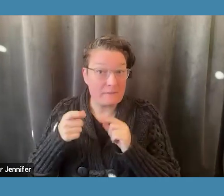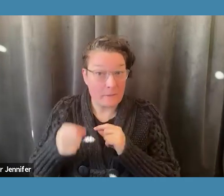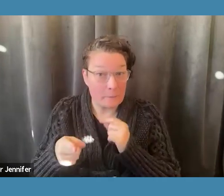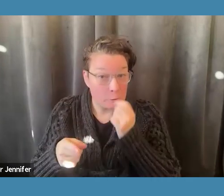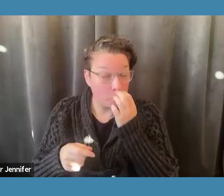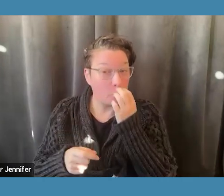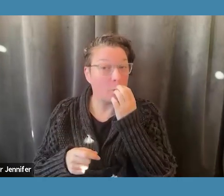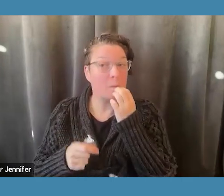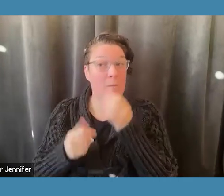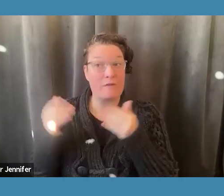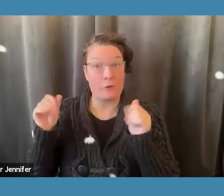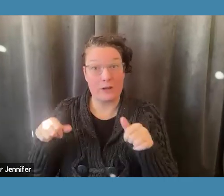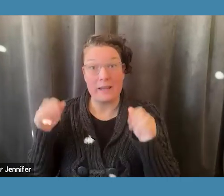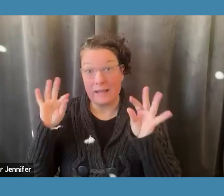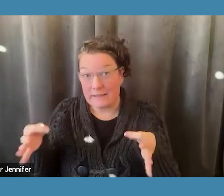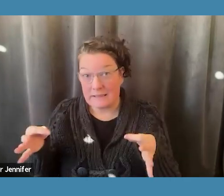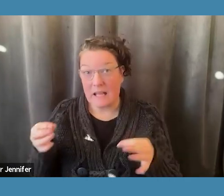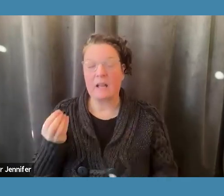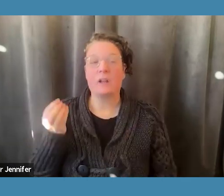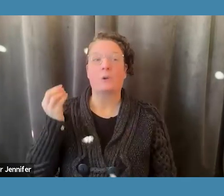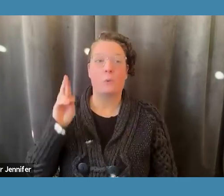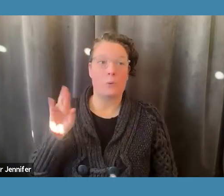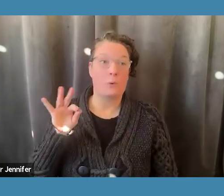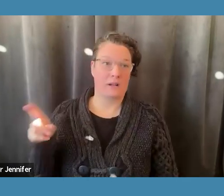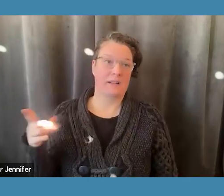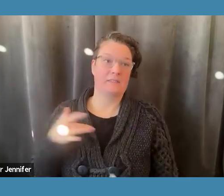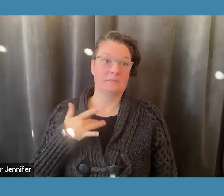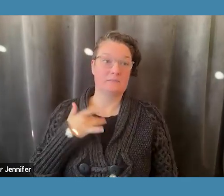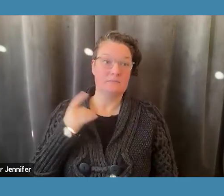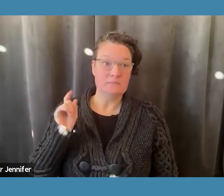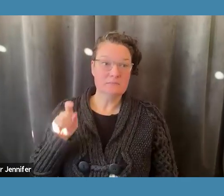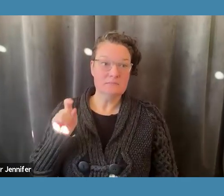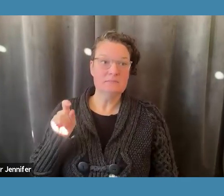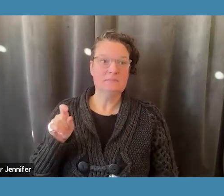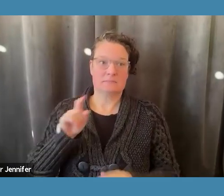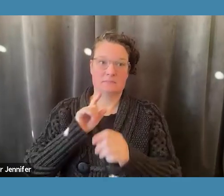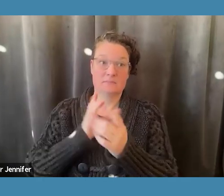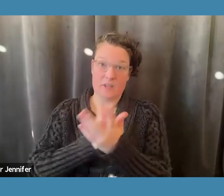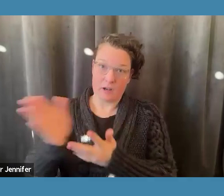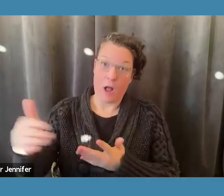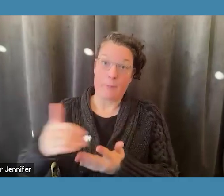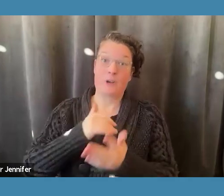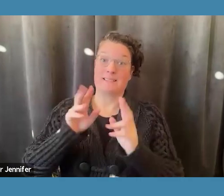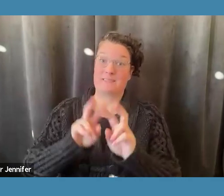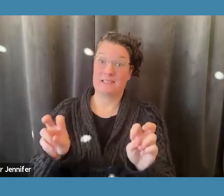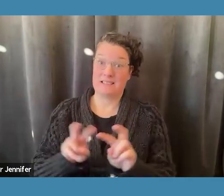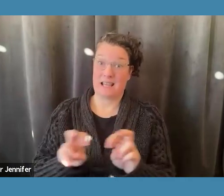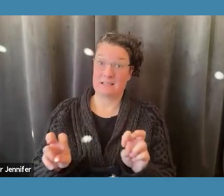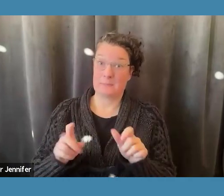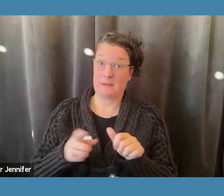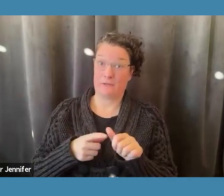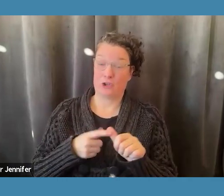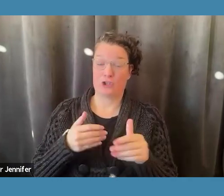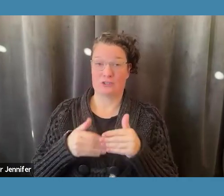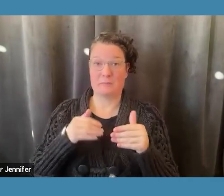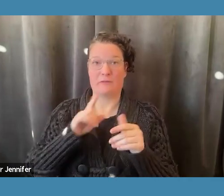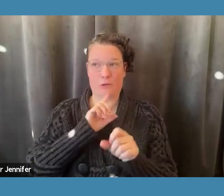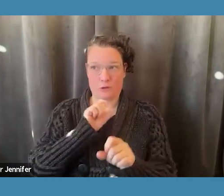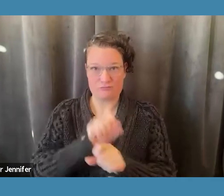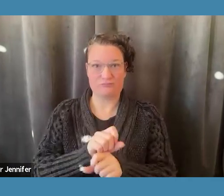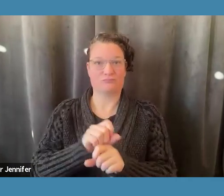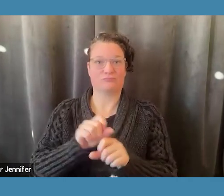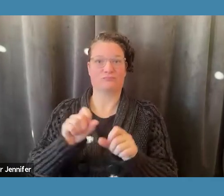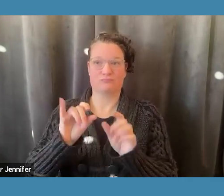determination, or if they think they need a comprehensive assessment to